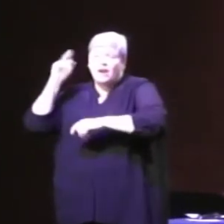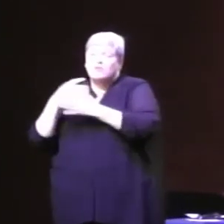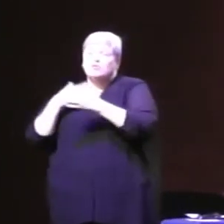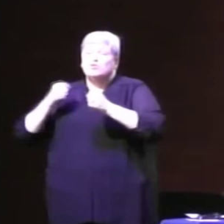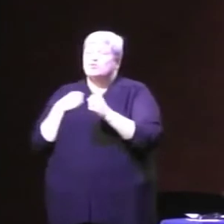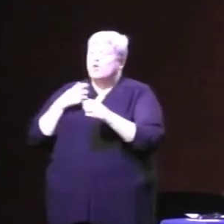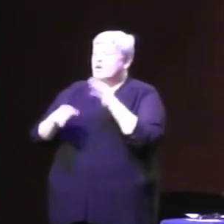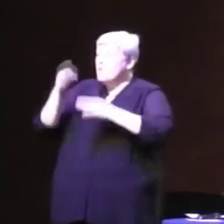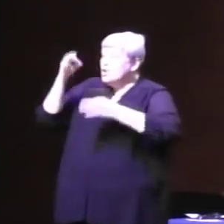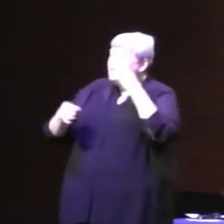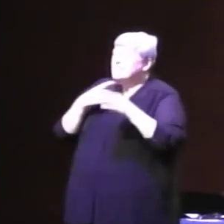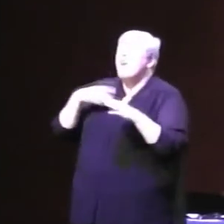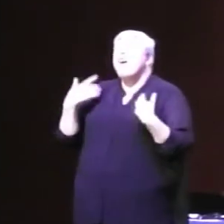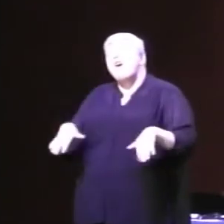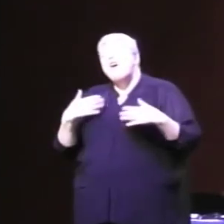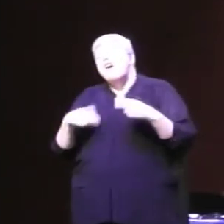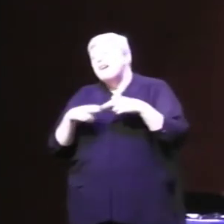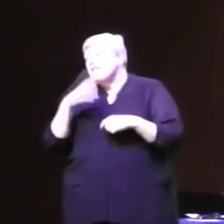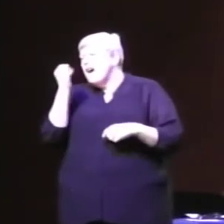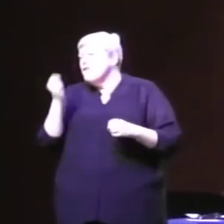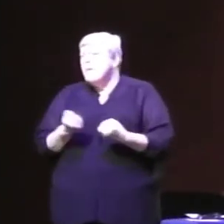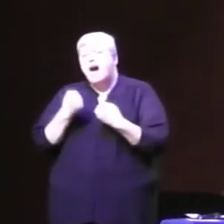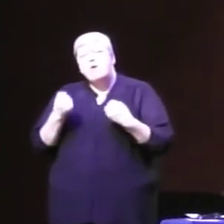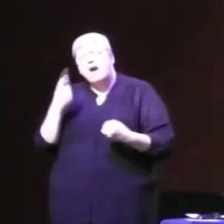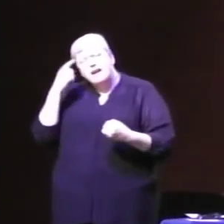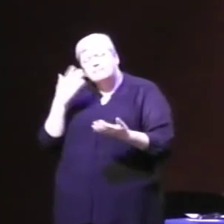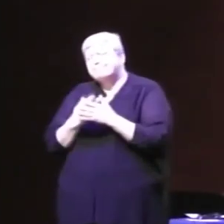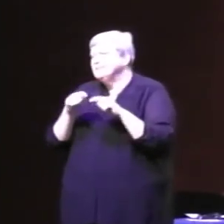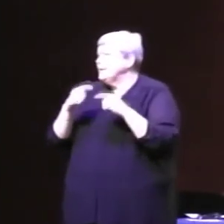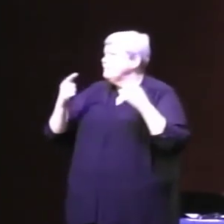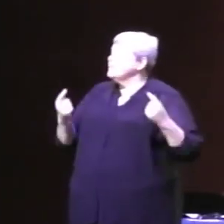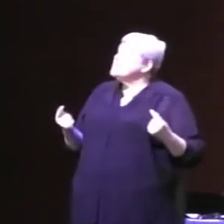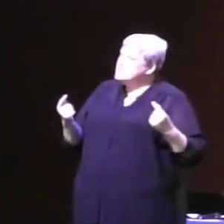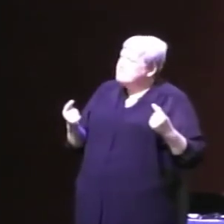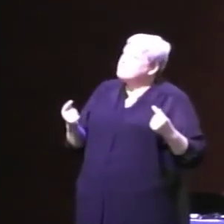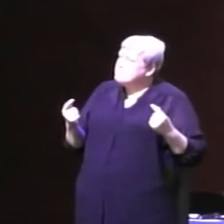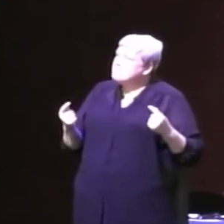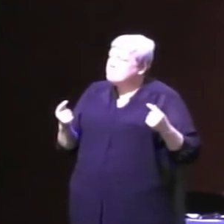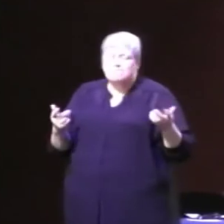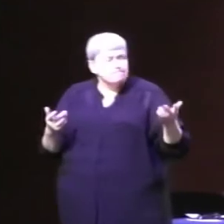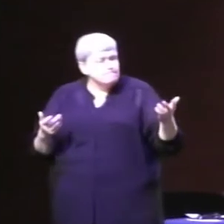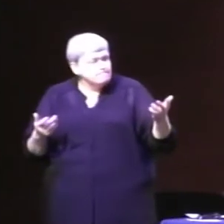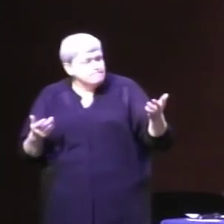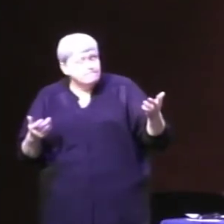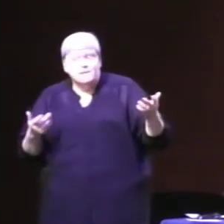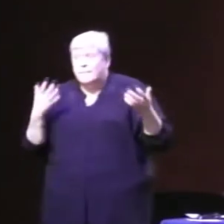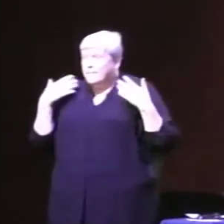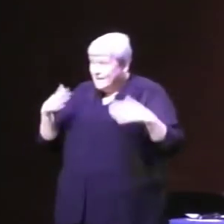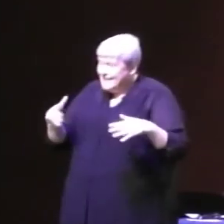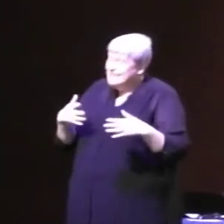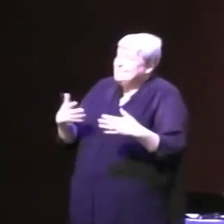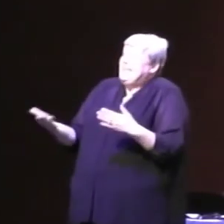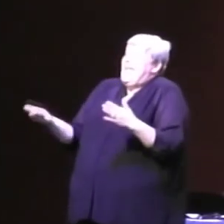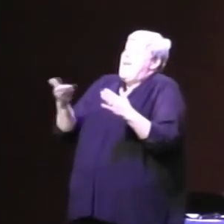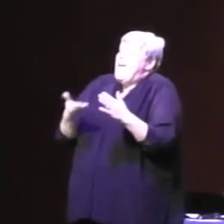say that if only they had the power, they would do something completely different to Westminster. Well, they have been gaining increasing